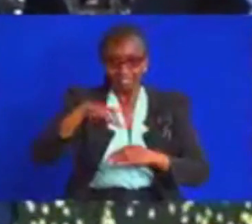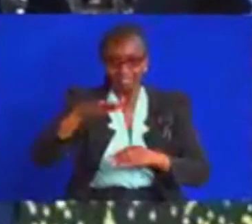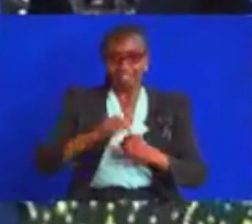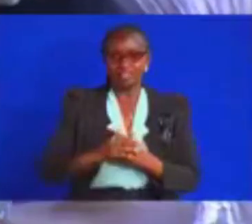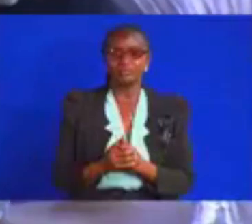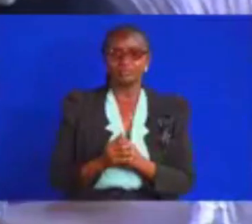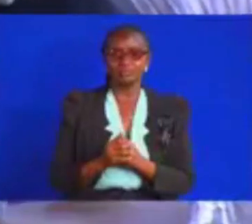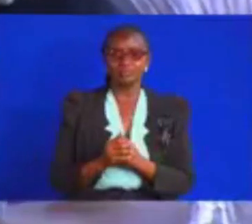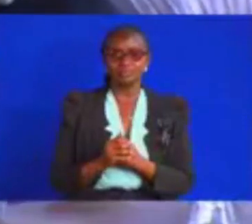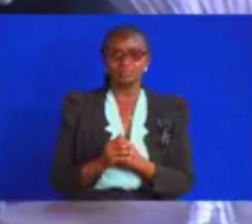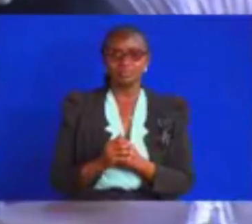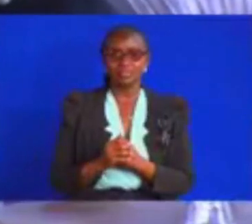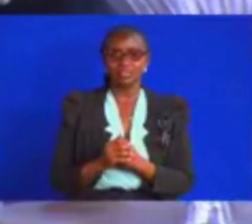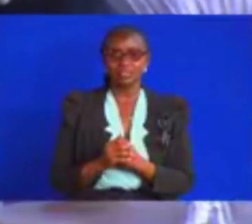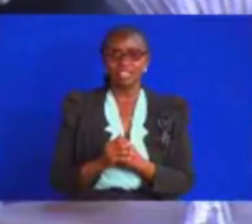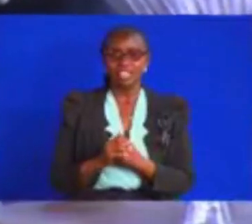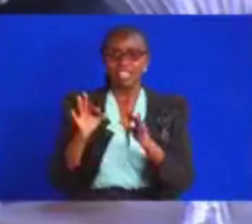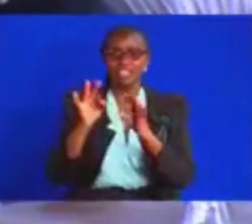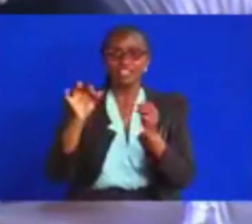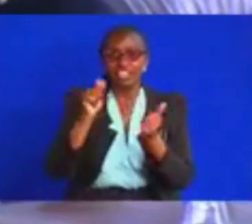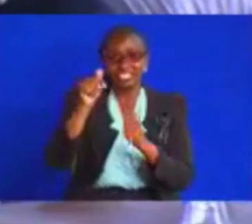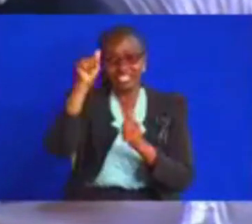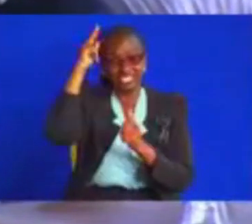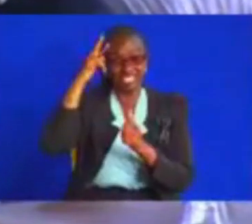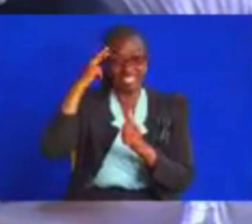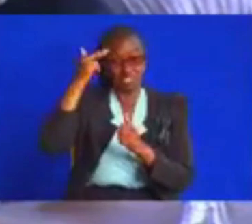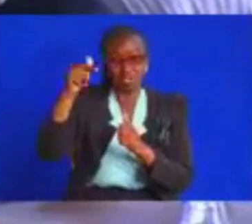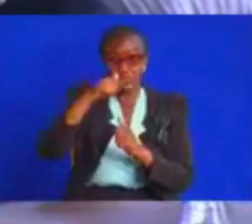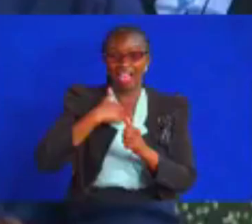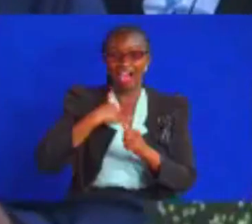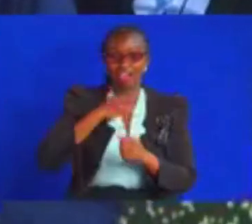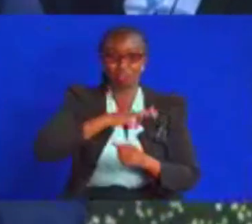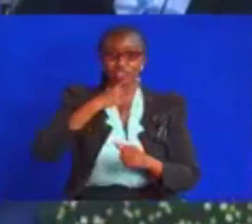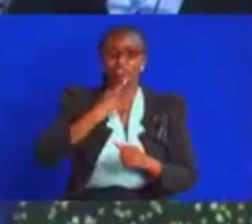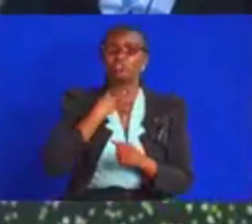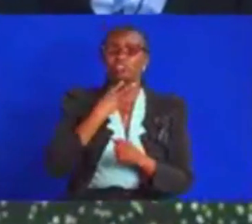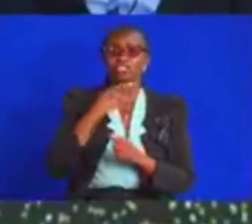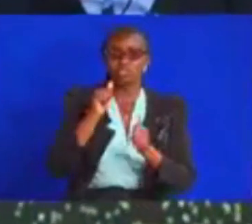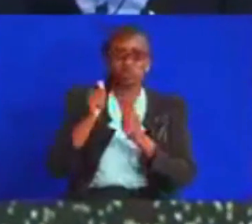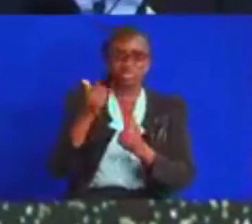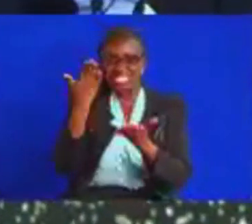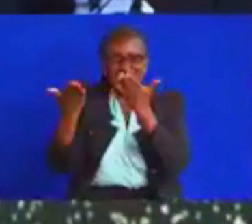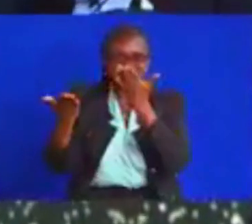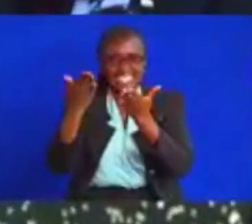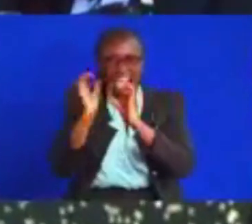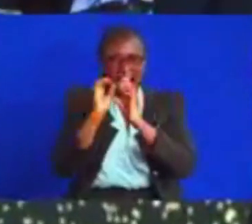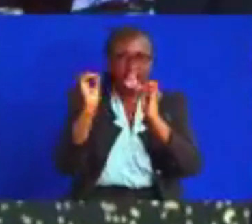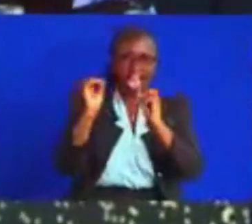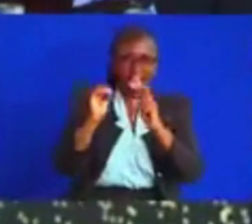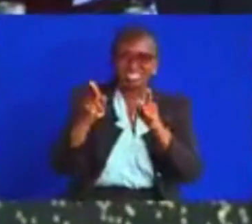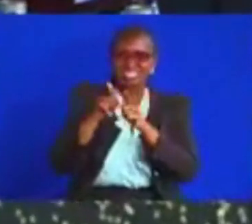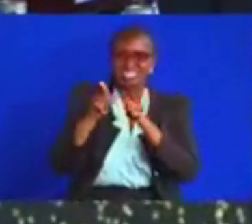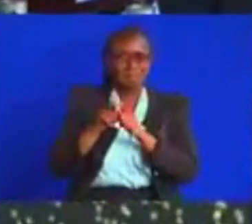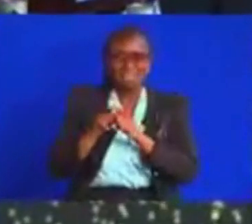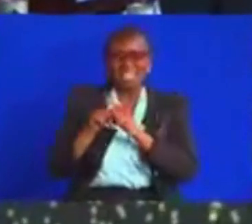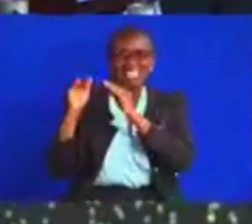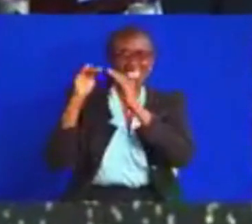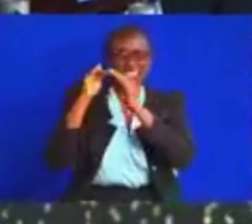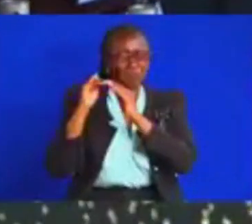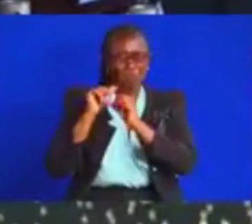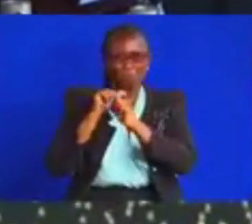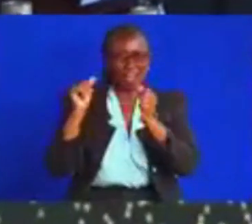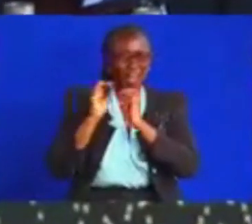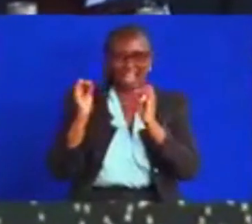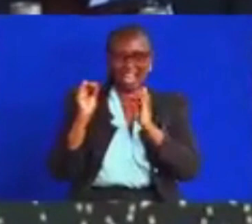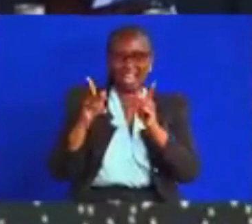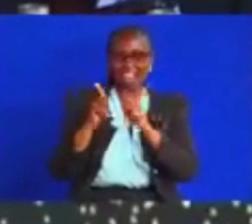Hallelujah. If for any reason we have spiritual voices that are imbalanced, ill-equipped, not people